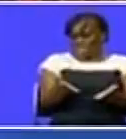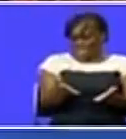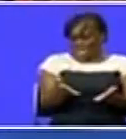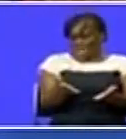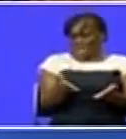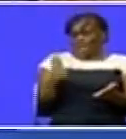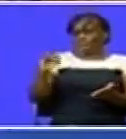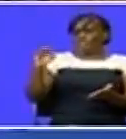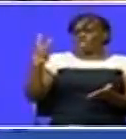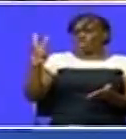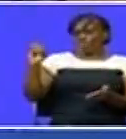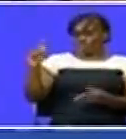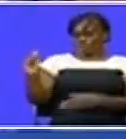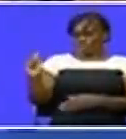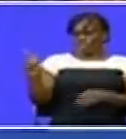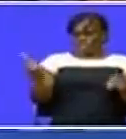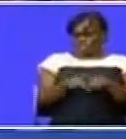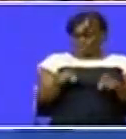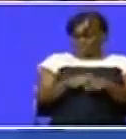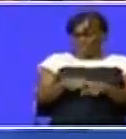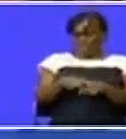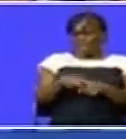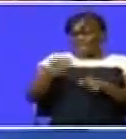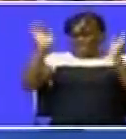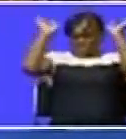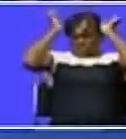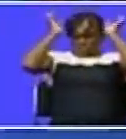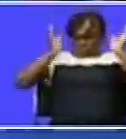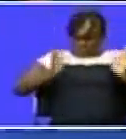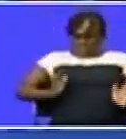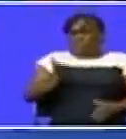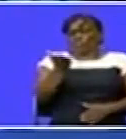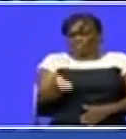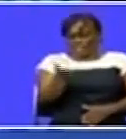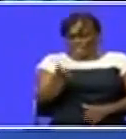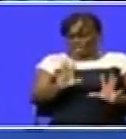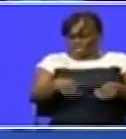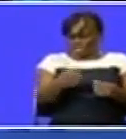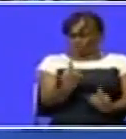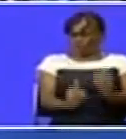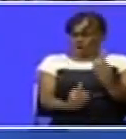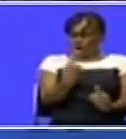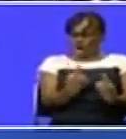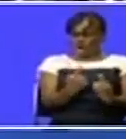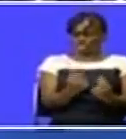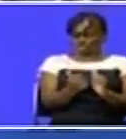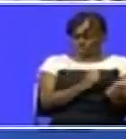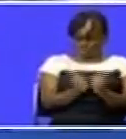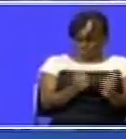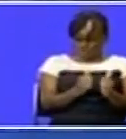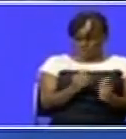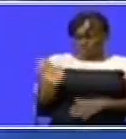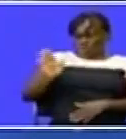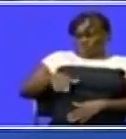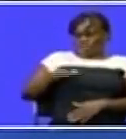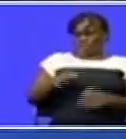Stanley Biwott. Ethiopia's Kenenisa Bekele is among the athletes also expected to give Kenyans a run for their money. In the ladies'